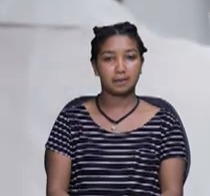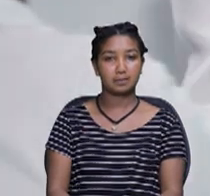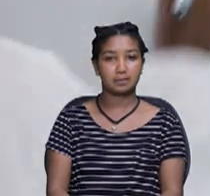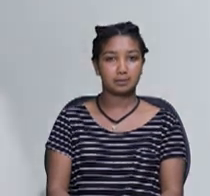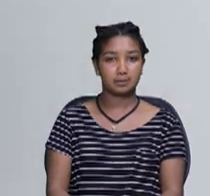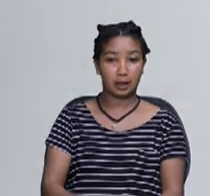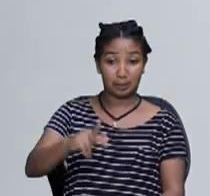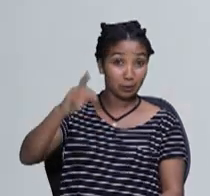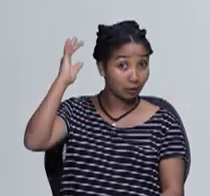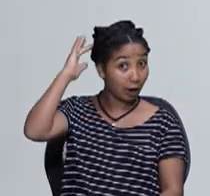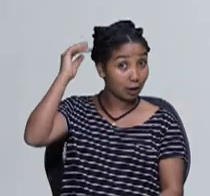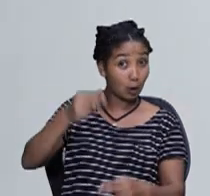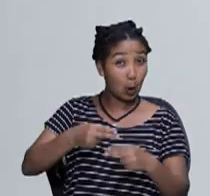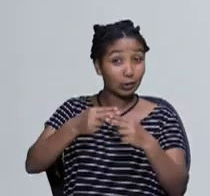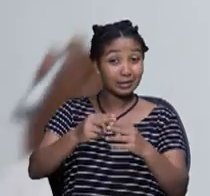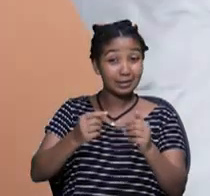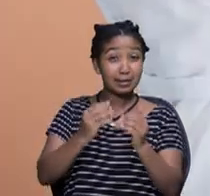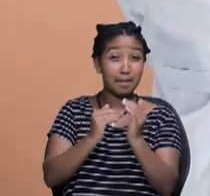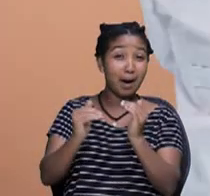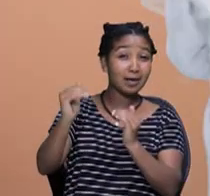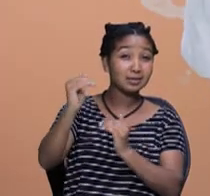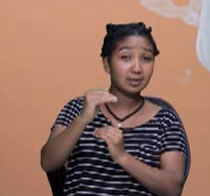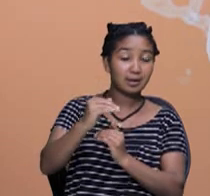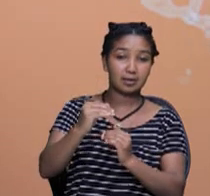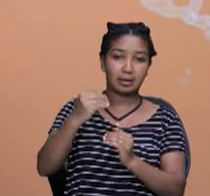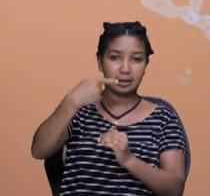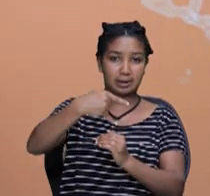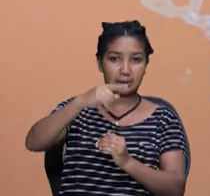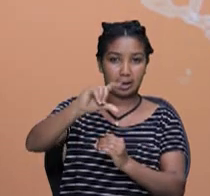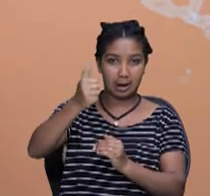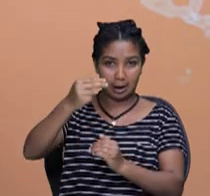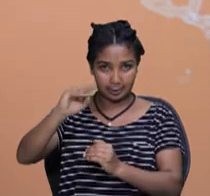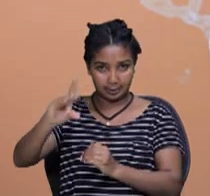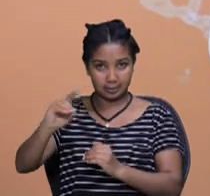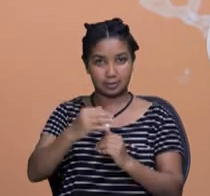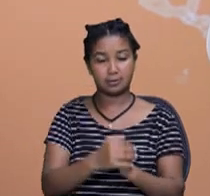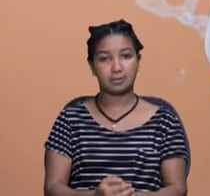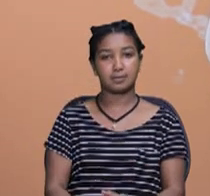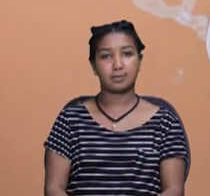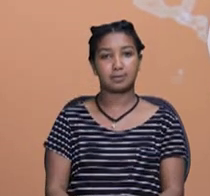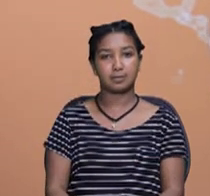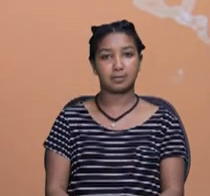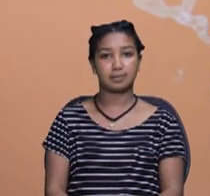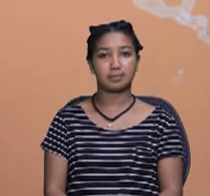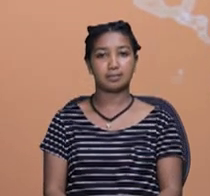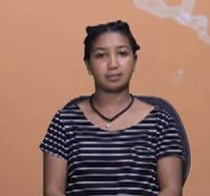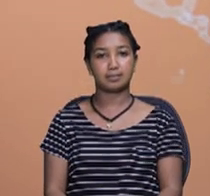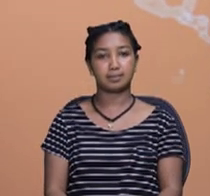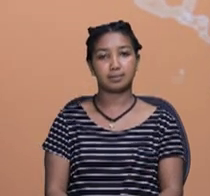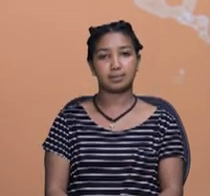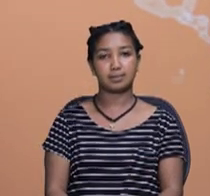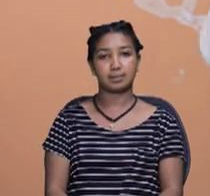gland, it's called the master gland. It's called the master gland